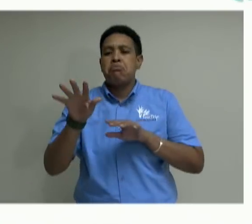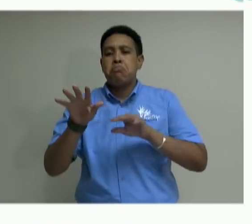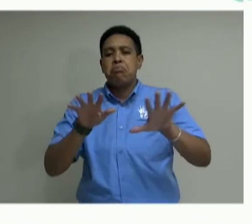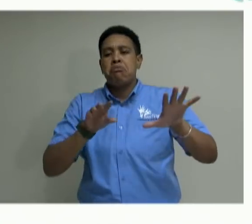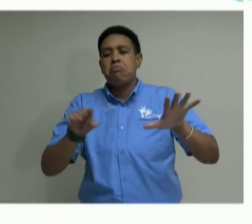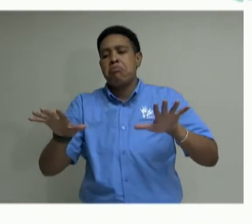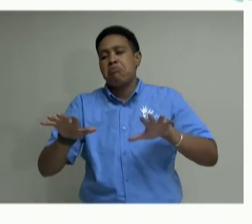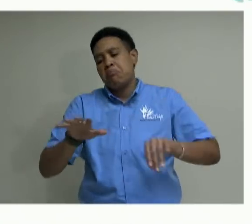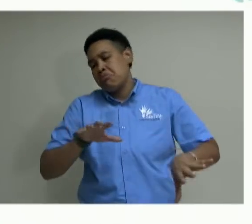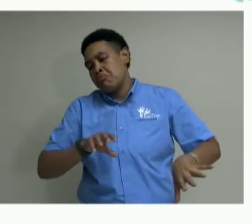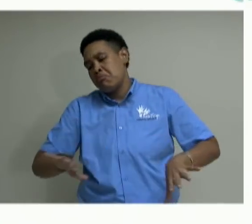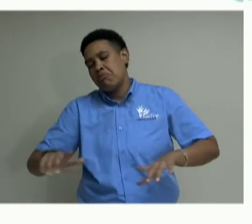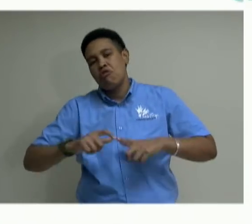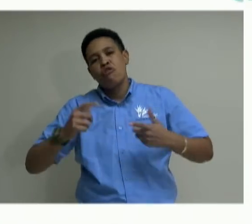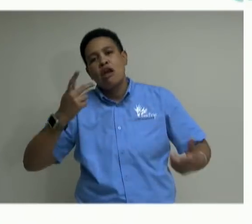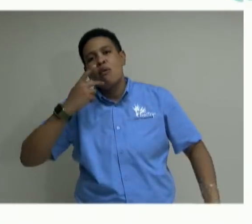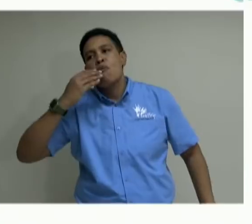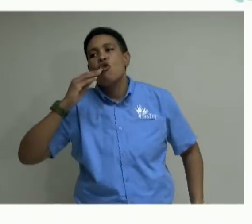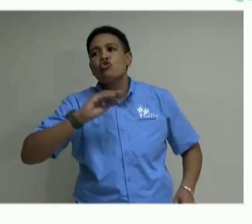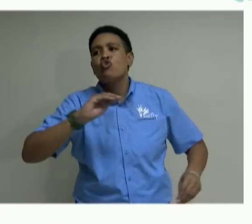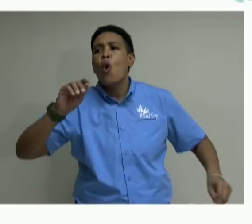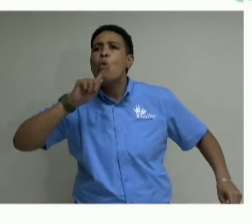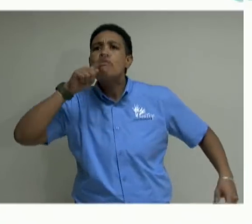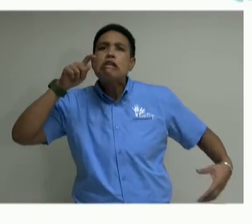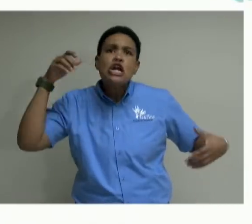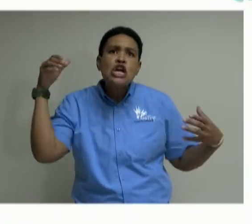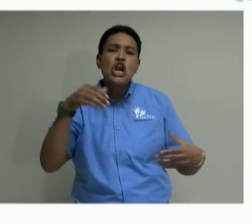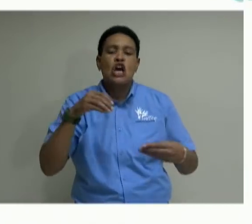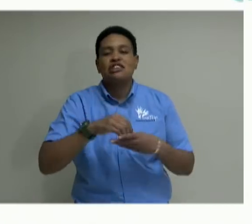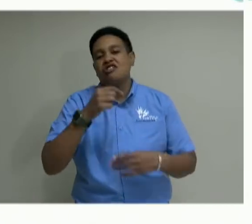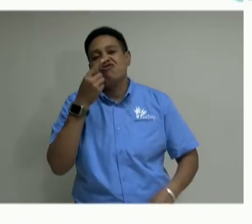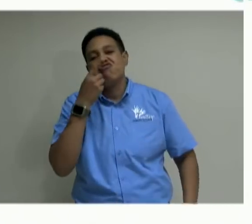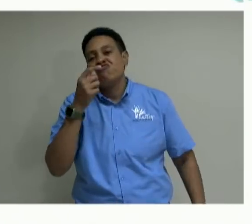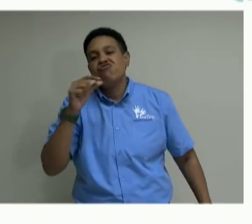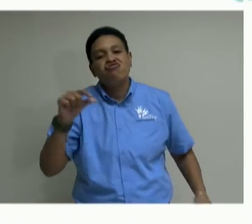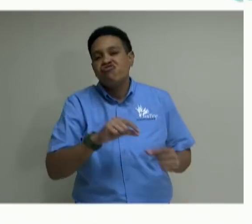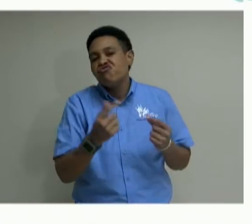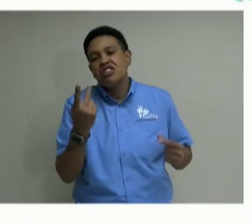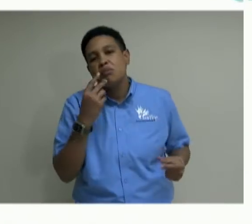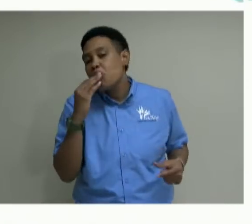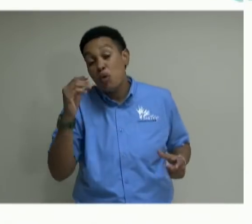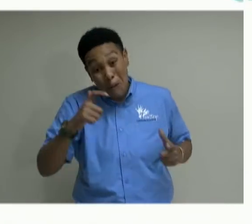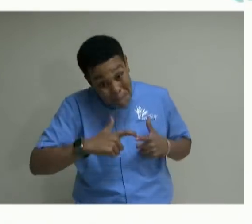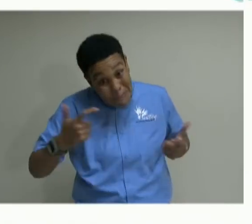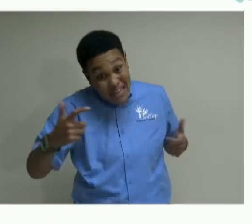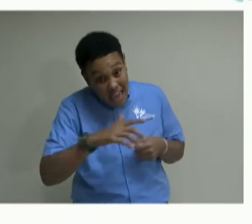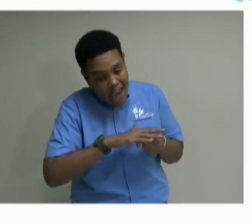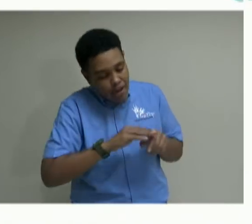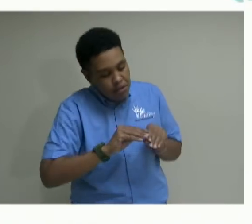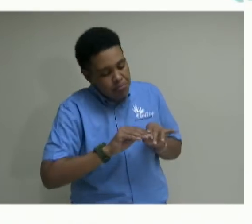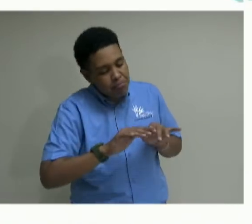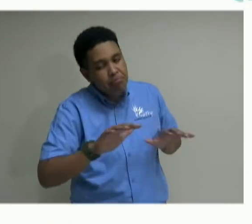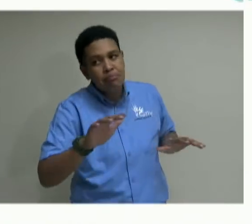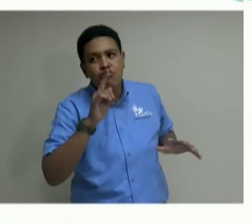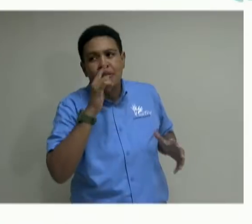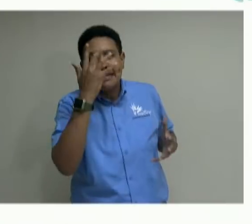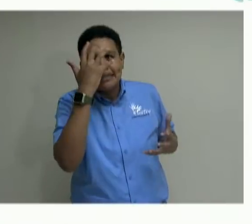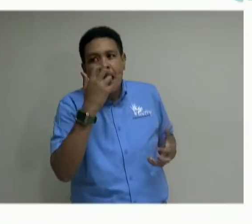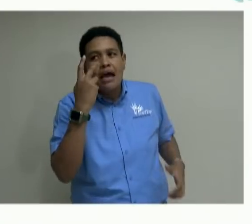different areas. So there's no real clustering in Greater Portmore, even though we see the area quite dark